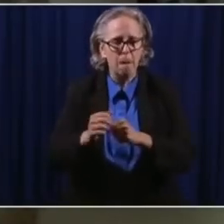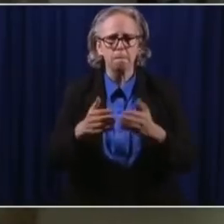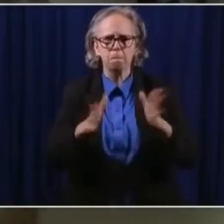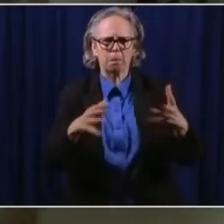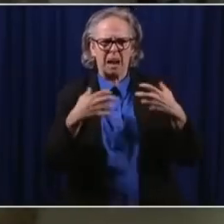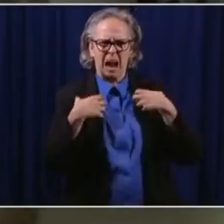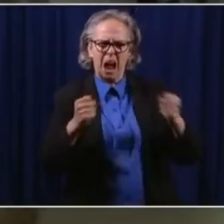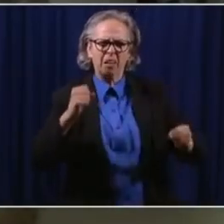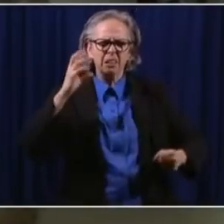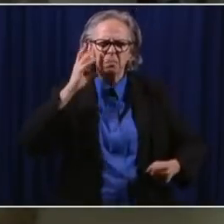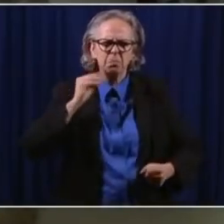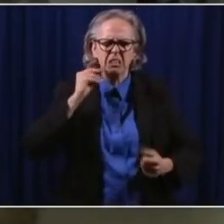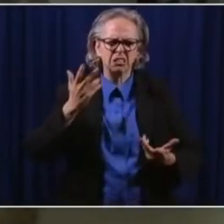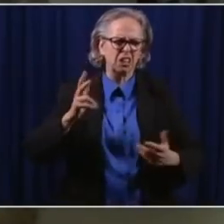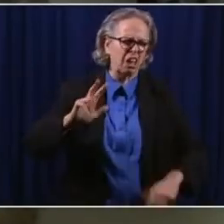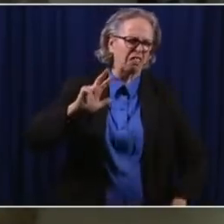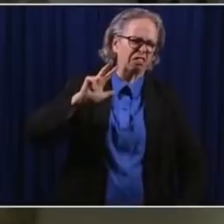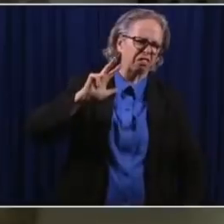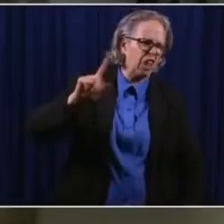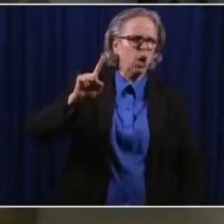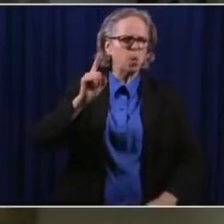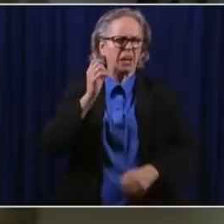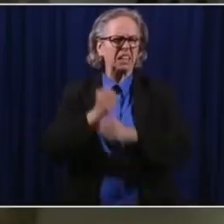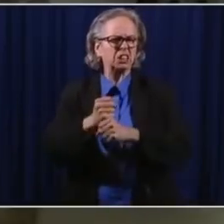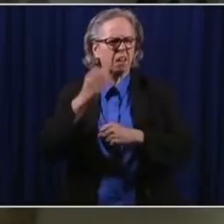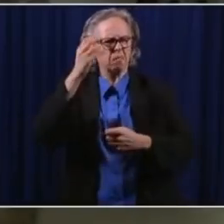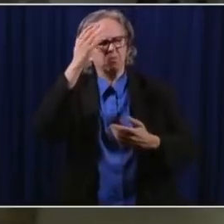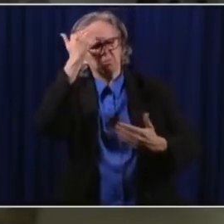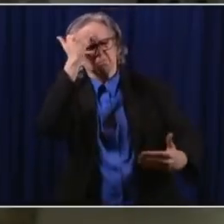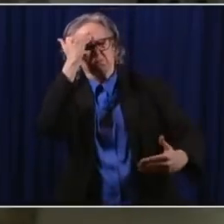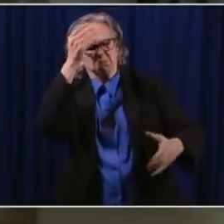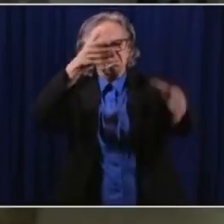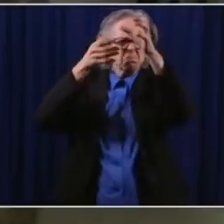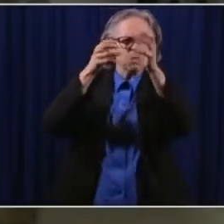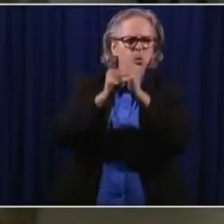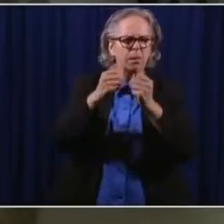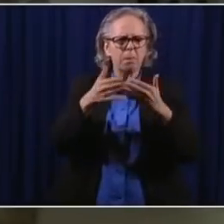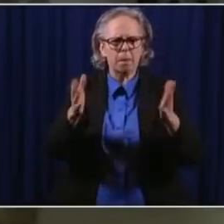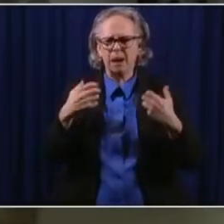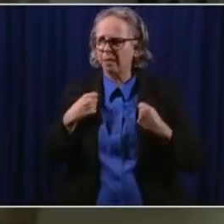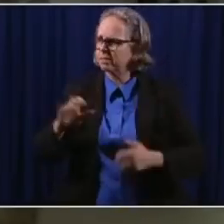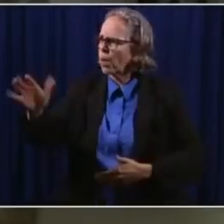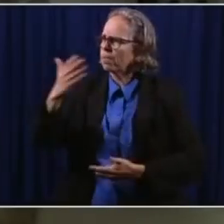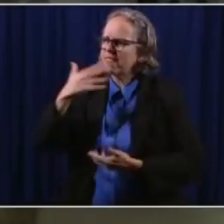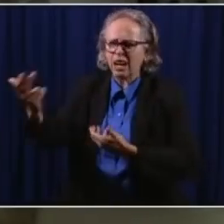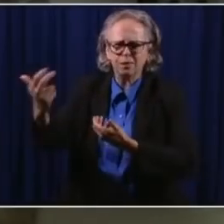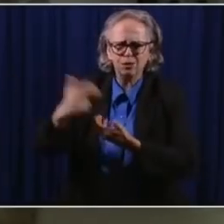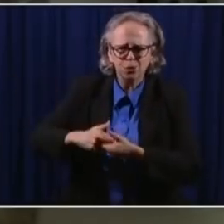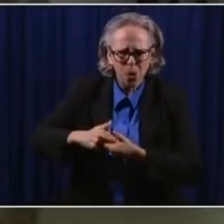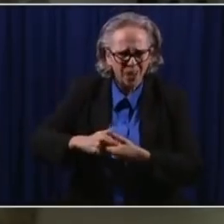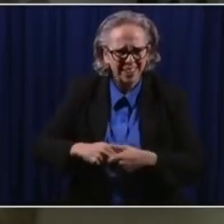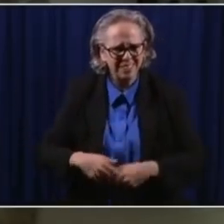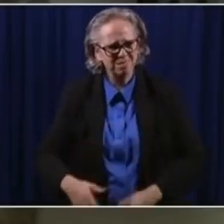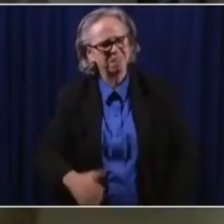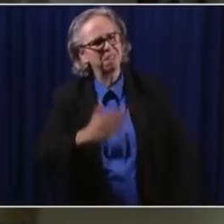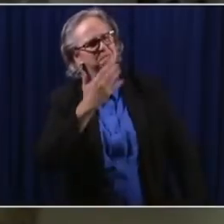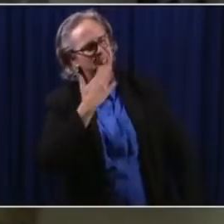local level. So Charlie, thank you very, very much for joining us. Thank you, Governor